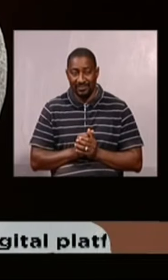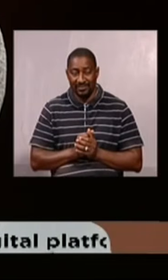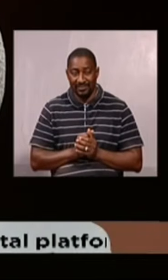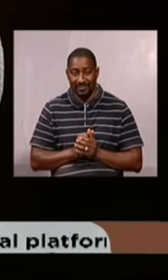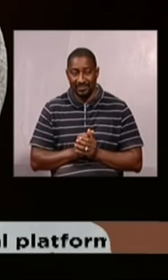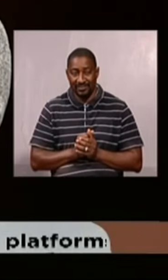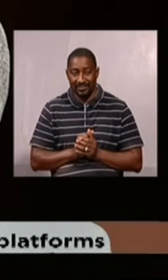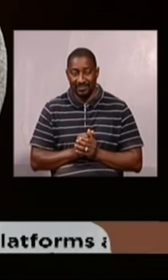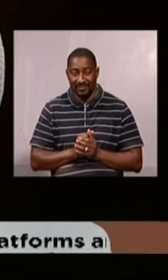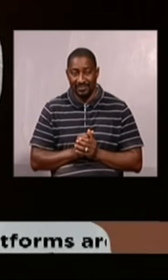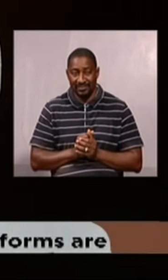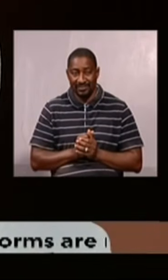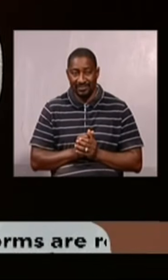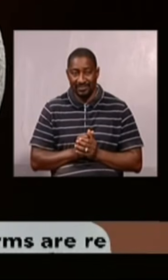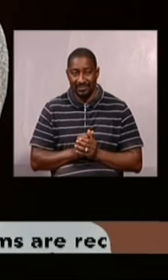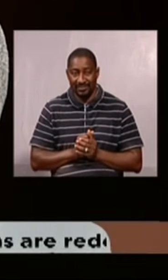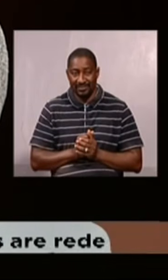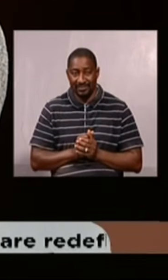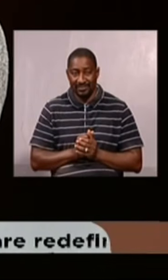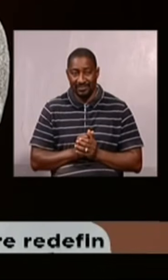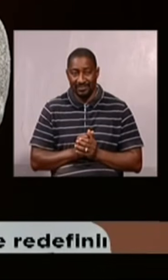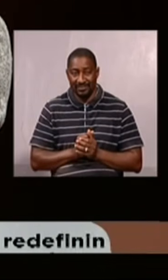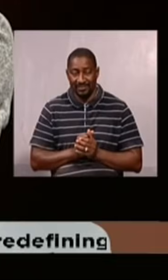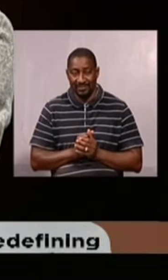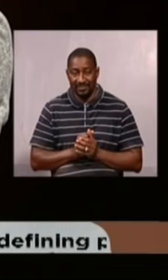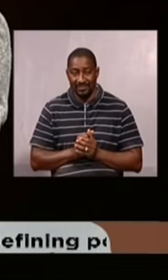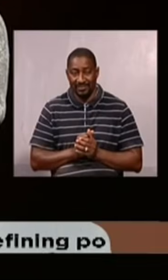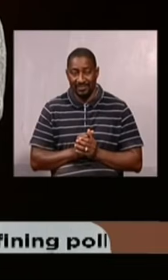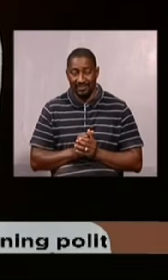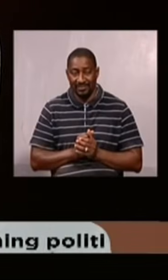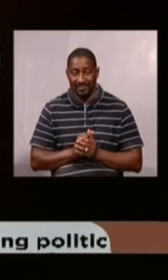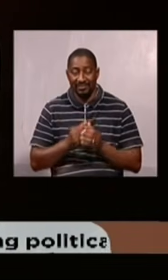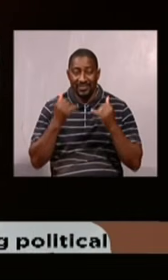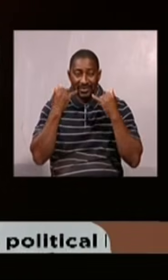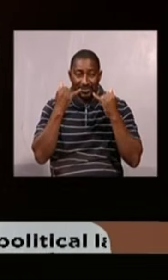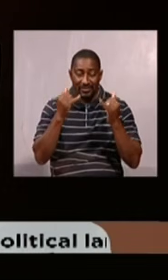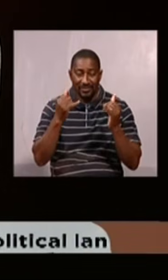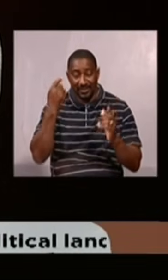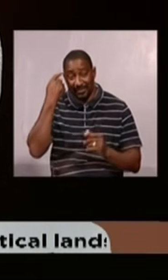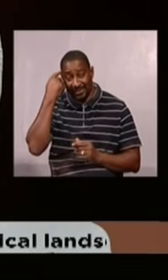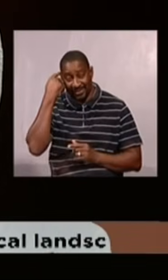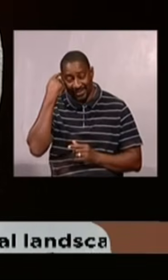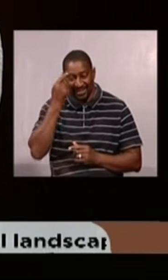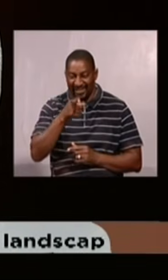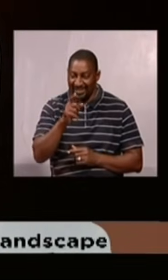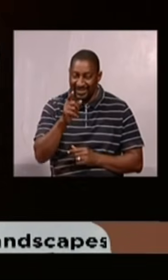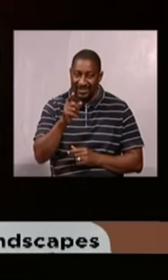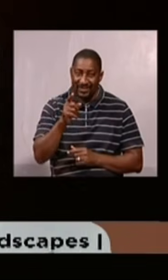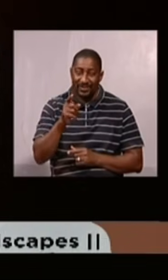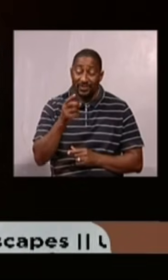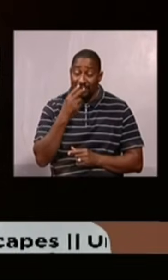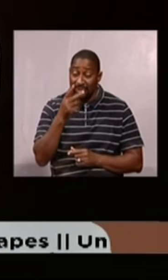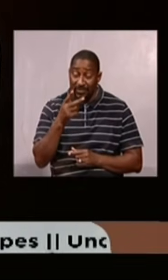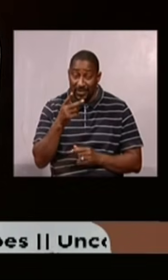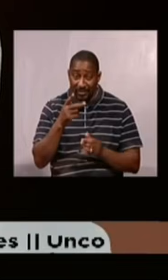PRO of the ministry and say, please issue something. It's going around. And almost 9 out of 10 times, almost all the time I've seen, within 10